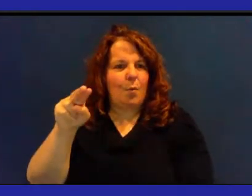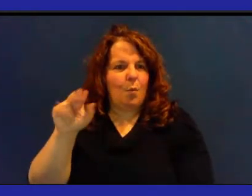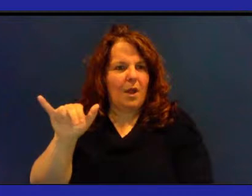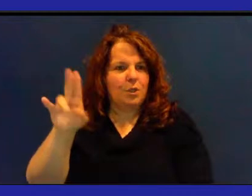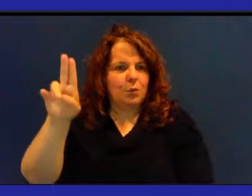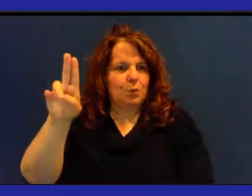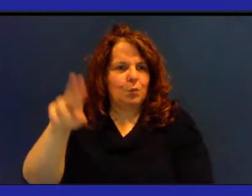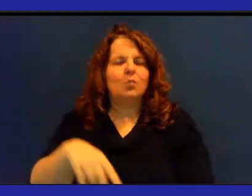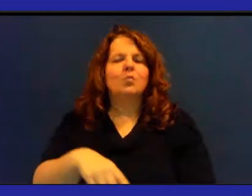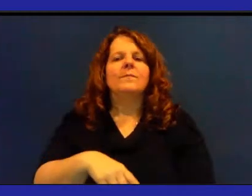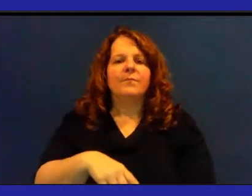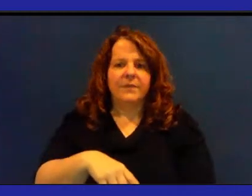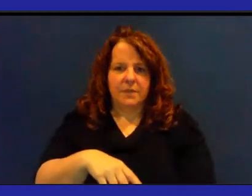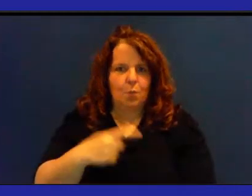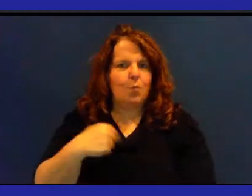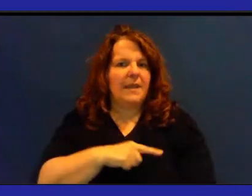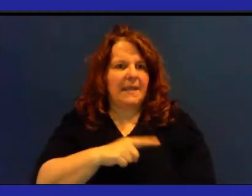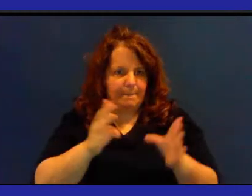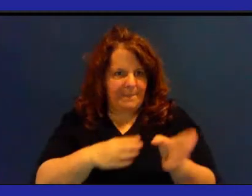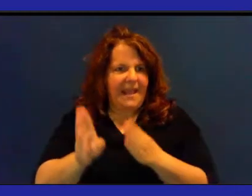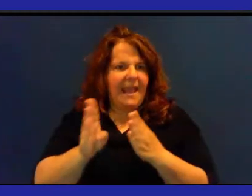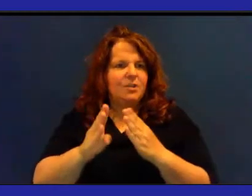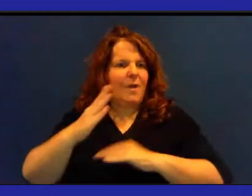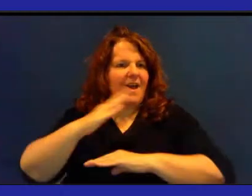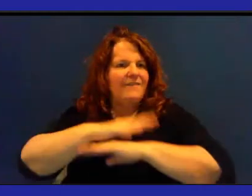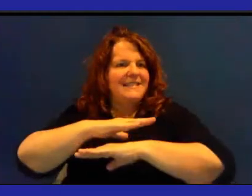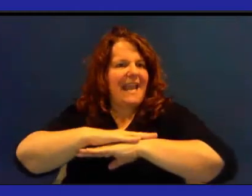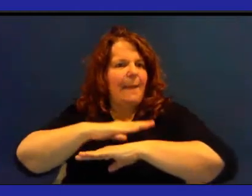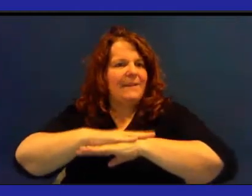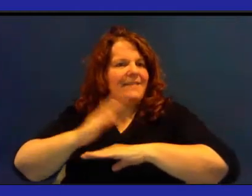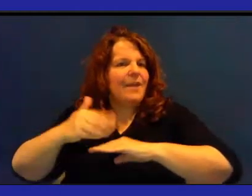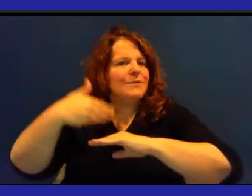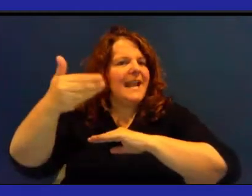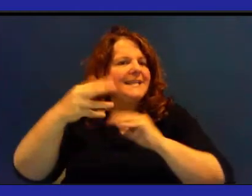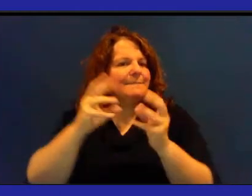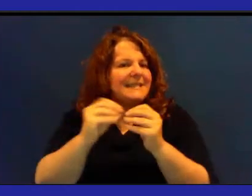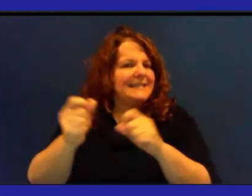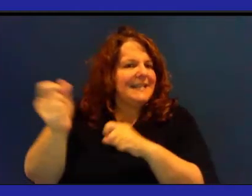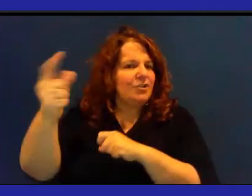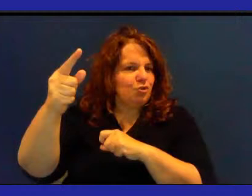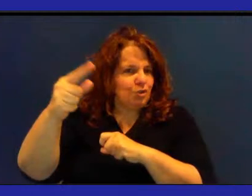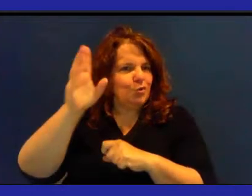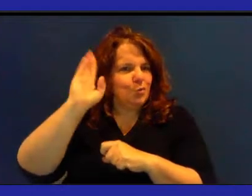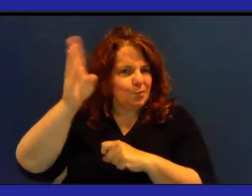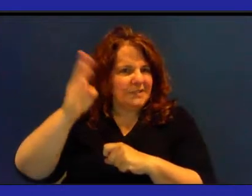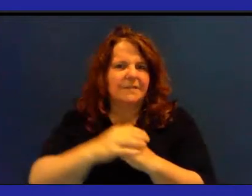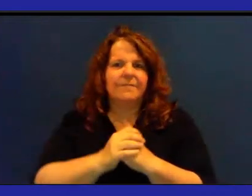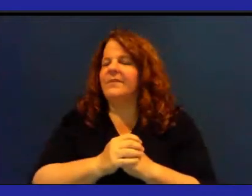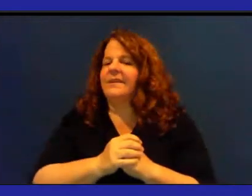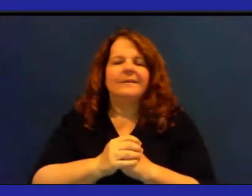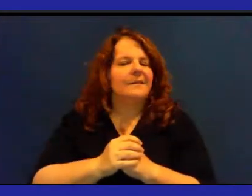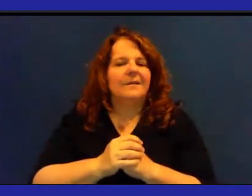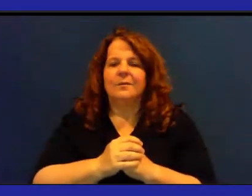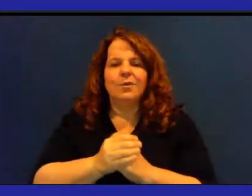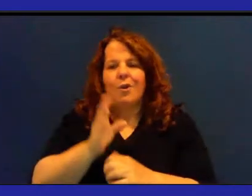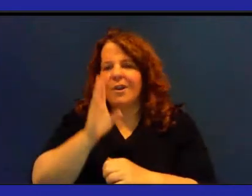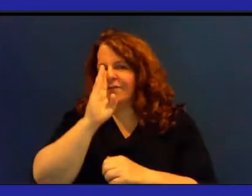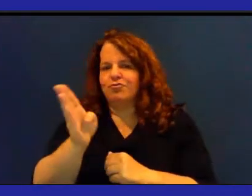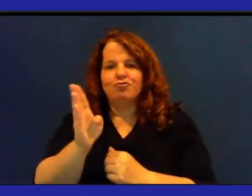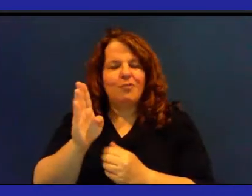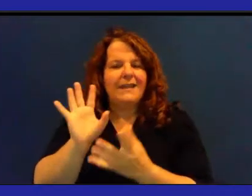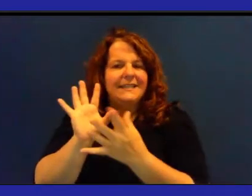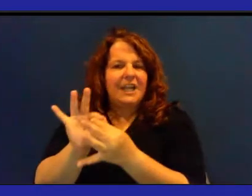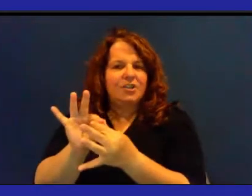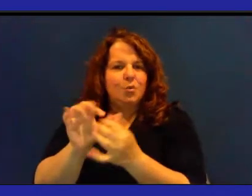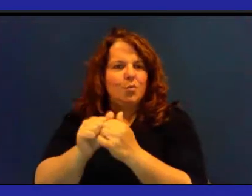and we plan to have a table at their next meeting next year. Don't have a direct connection with the